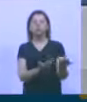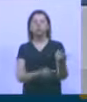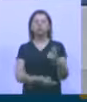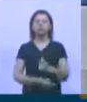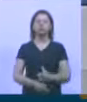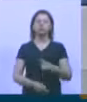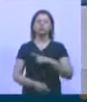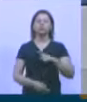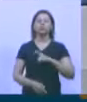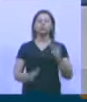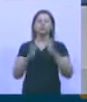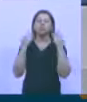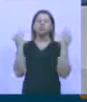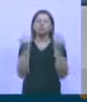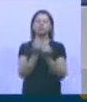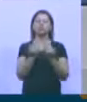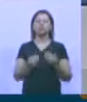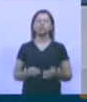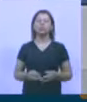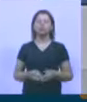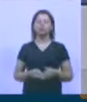vinham de famílias